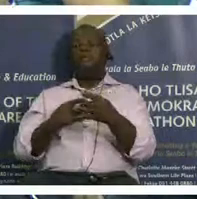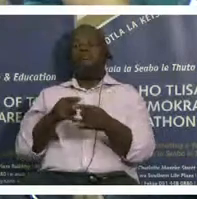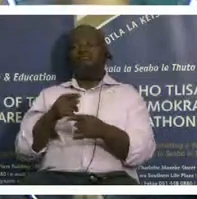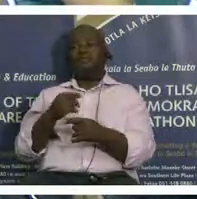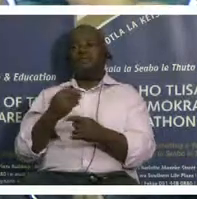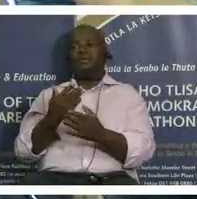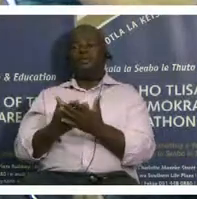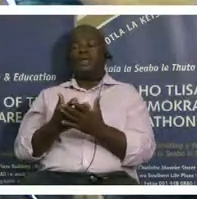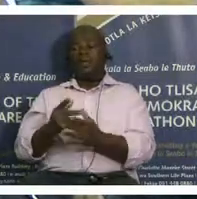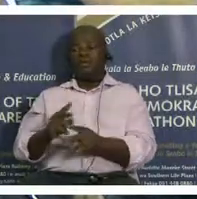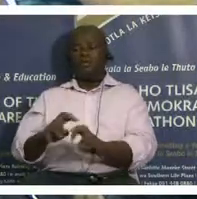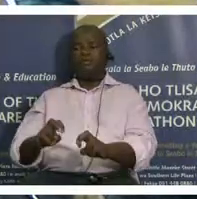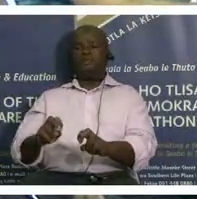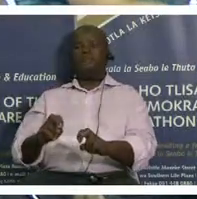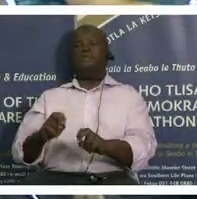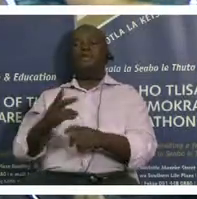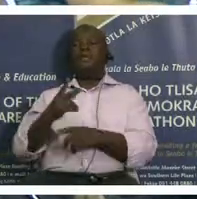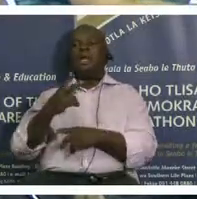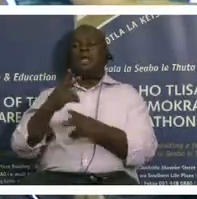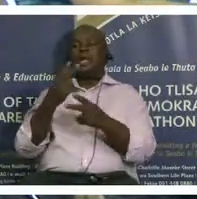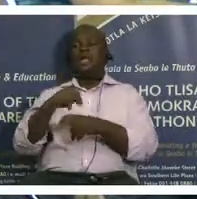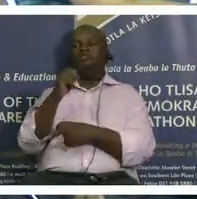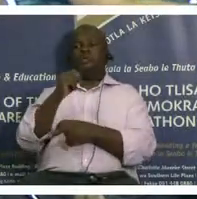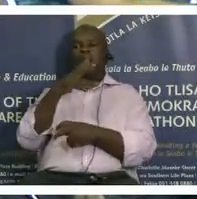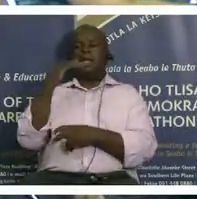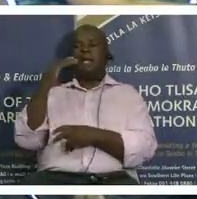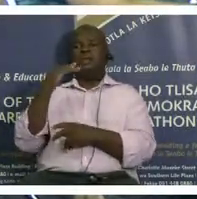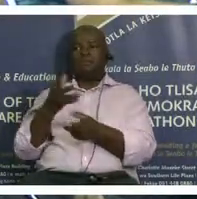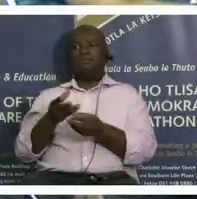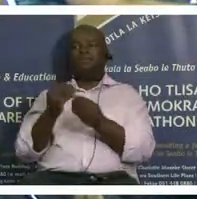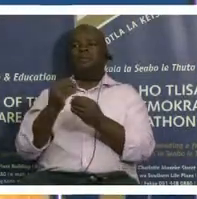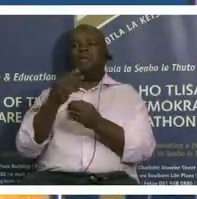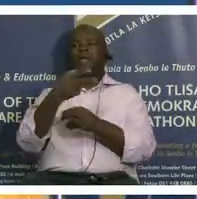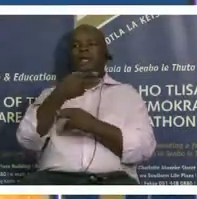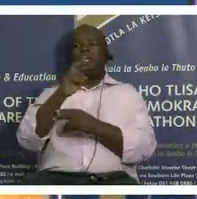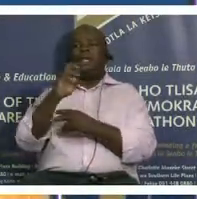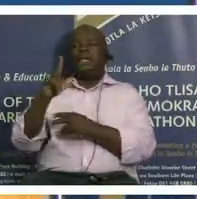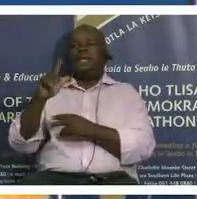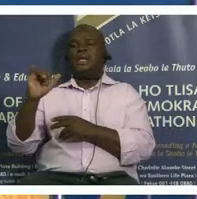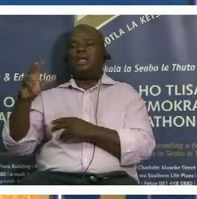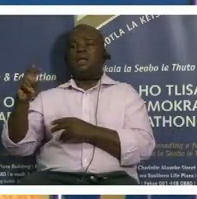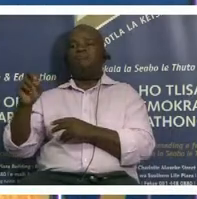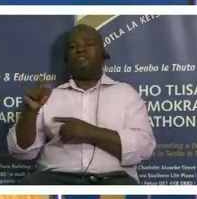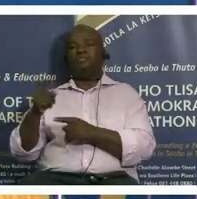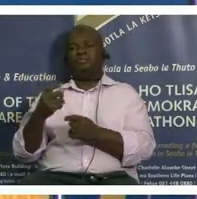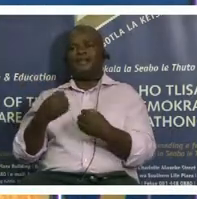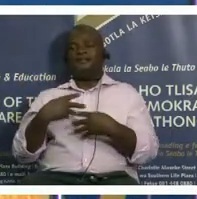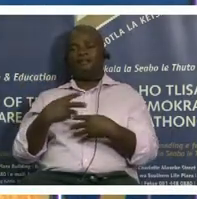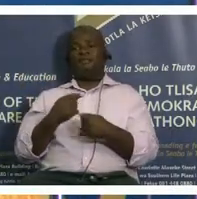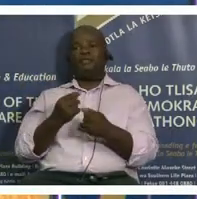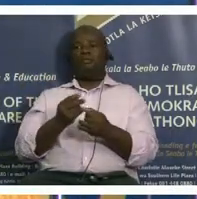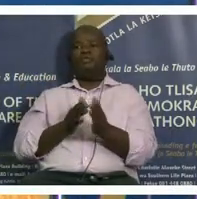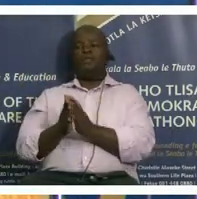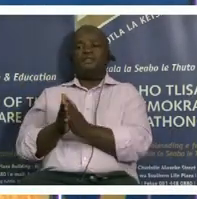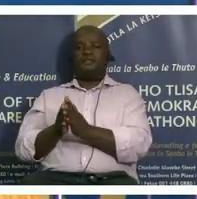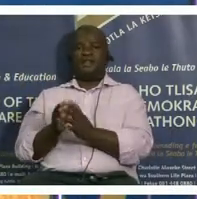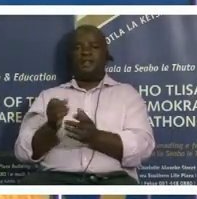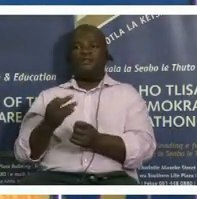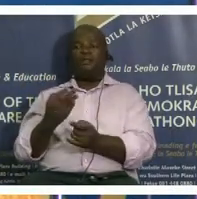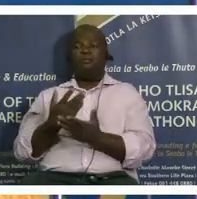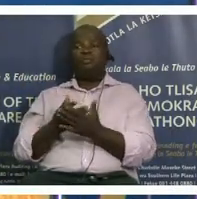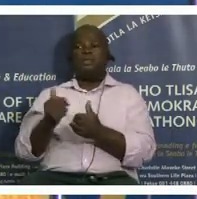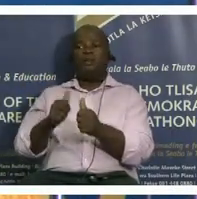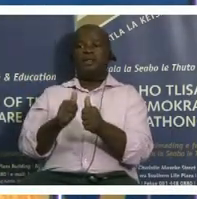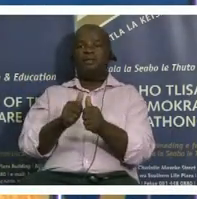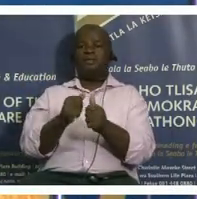Recent discoveries of natural gas, helium, serve as a motivation for us to collaborate with the